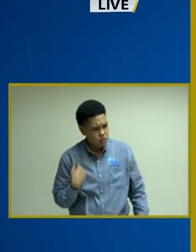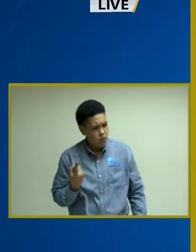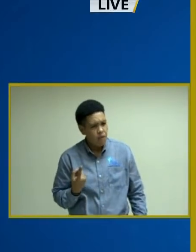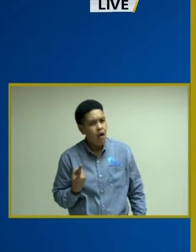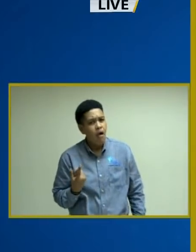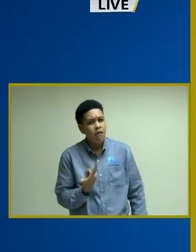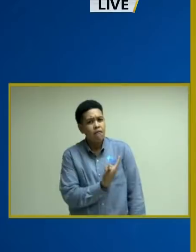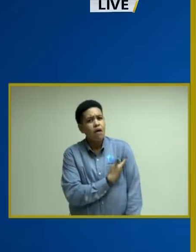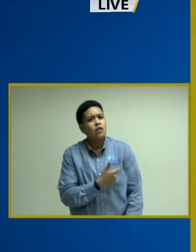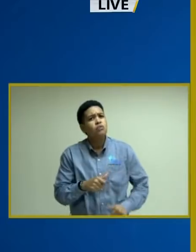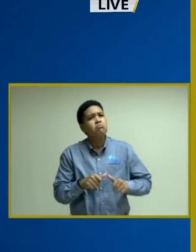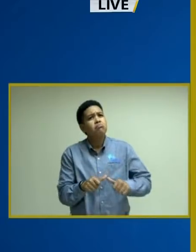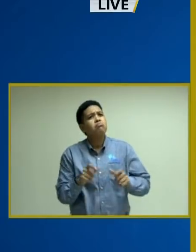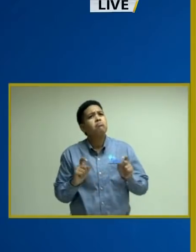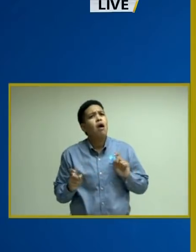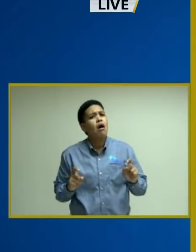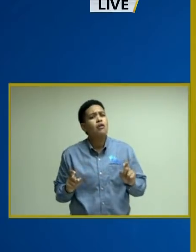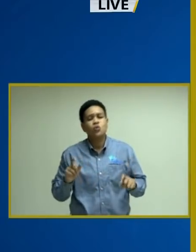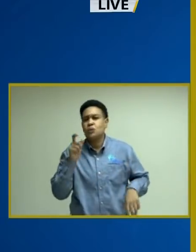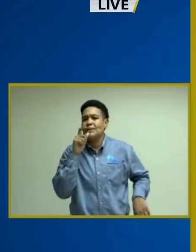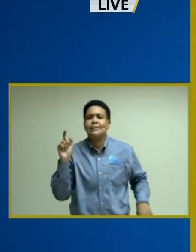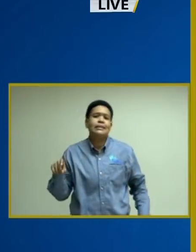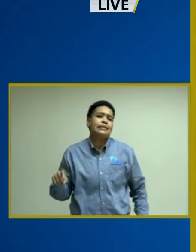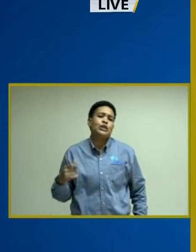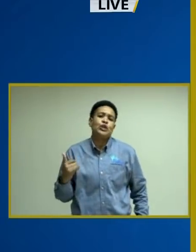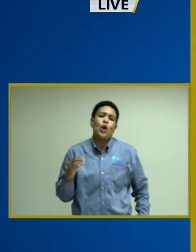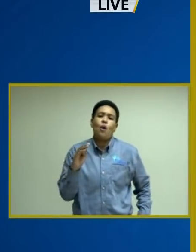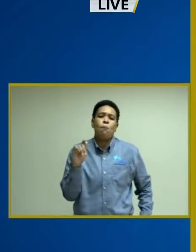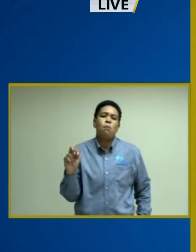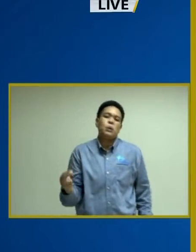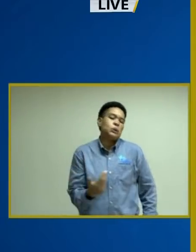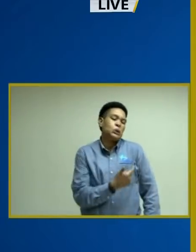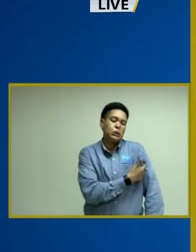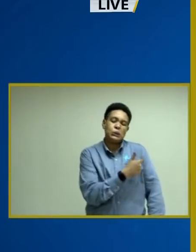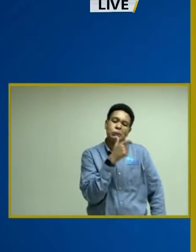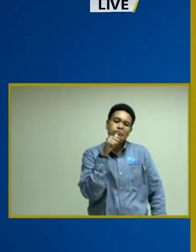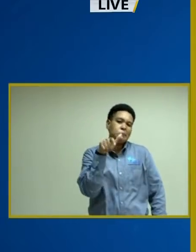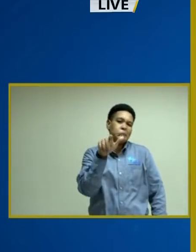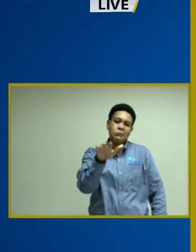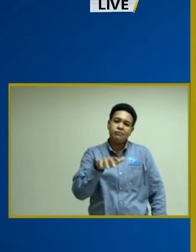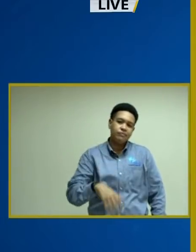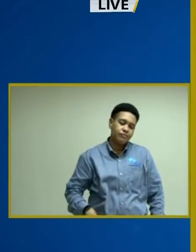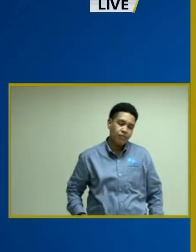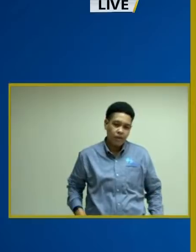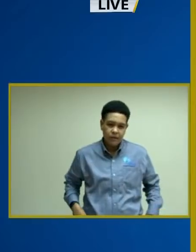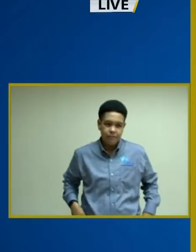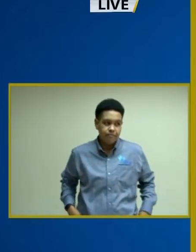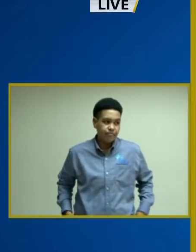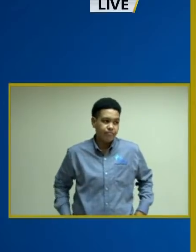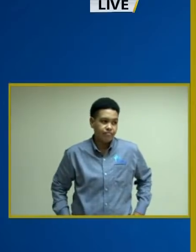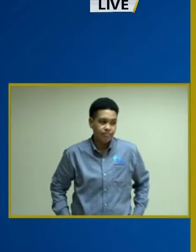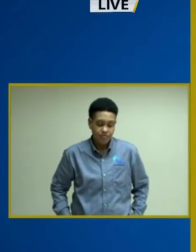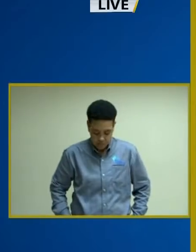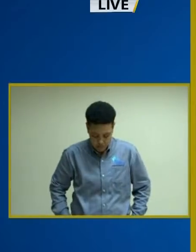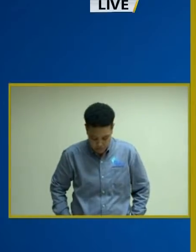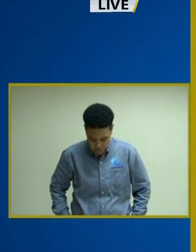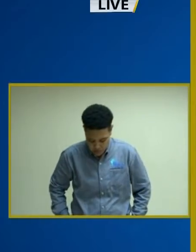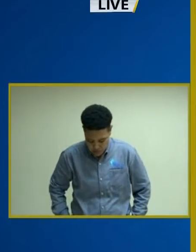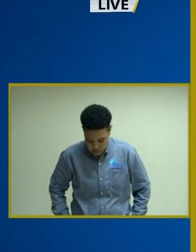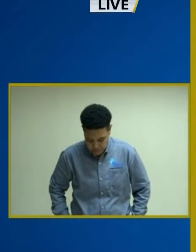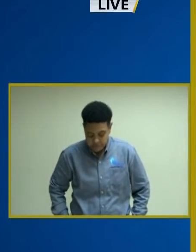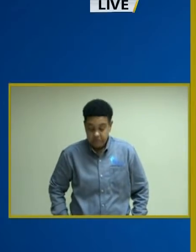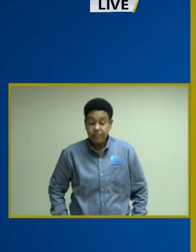so there is no necessity at this time for the booster. The other question is